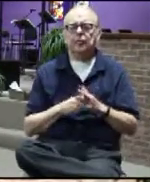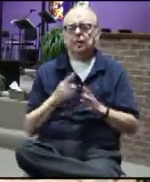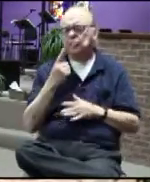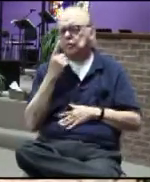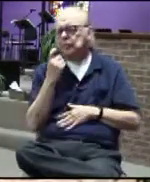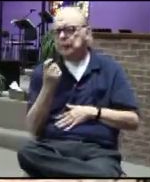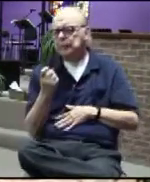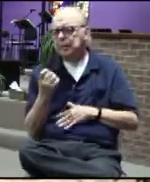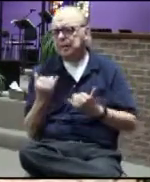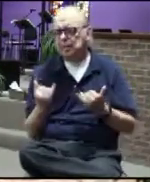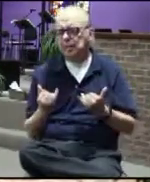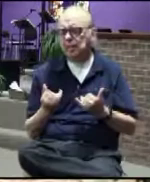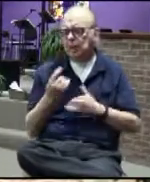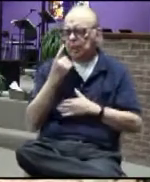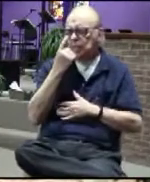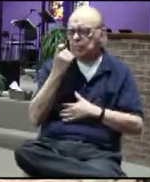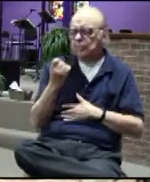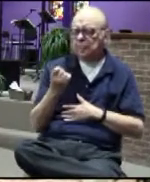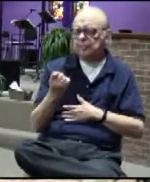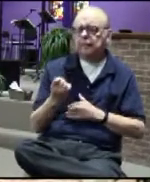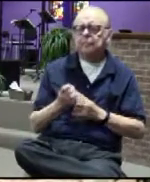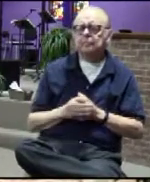dreams.